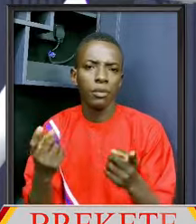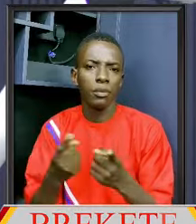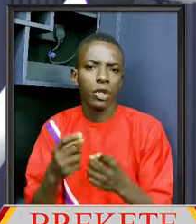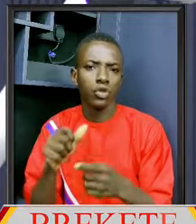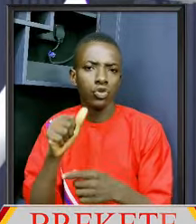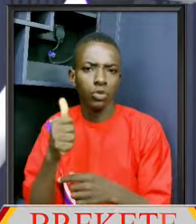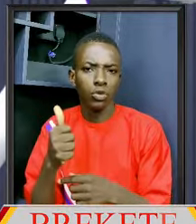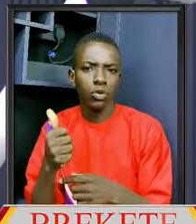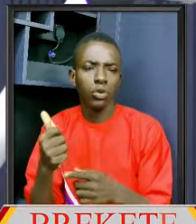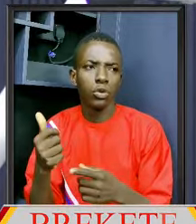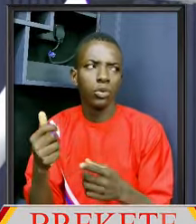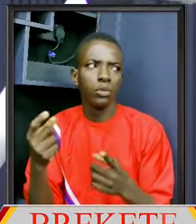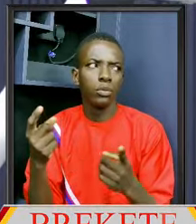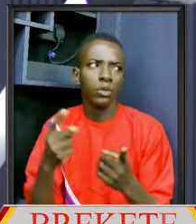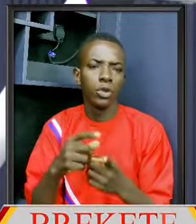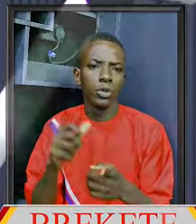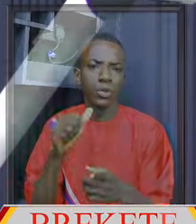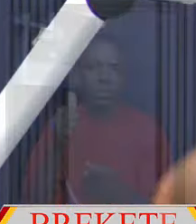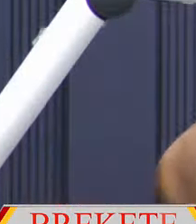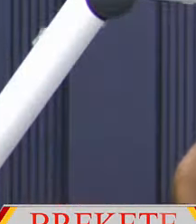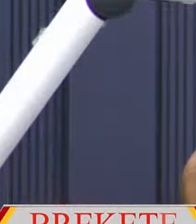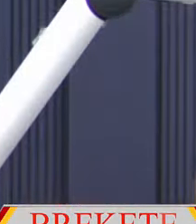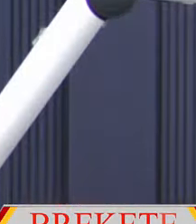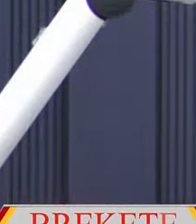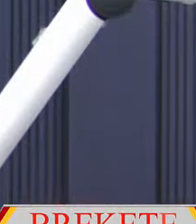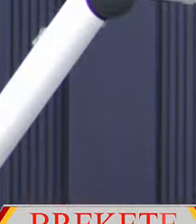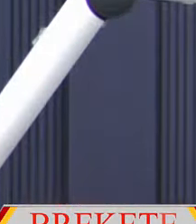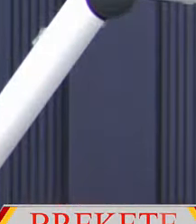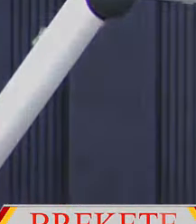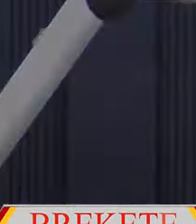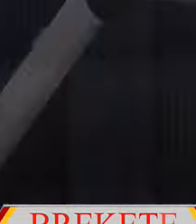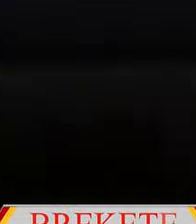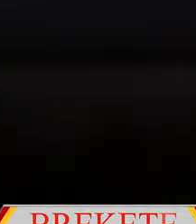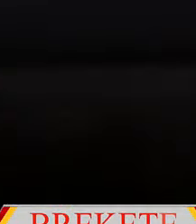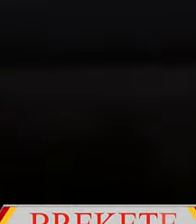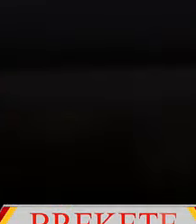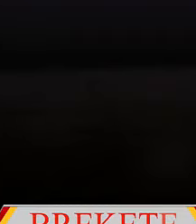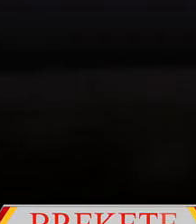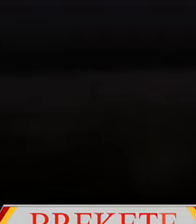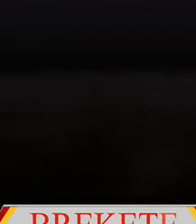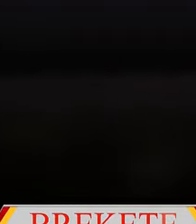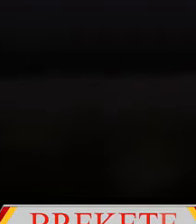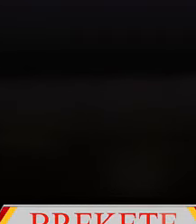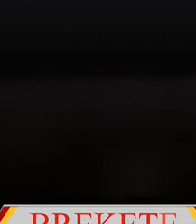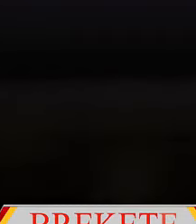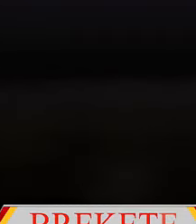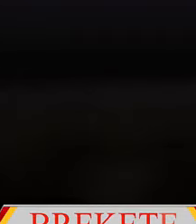meet tomorrow. Until we meet tomorrow, una waiting. Una bye.